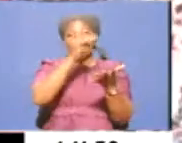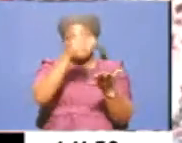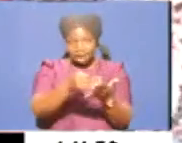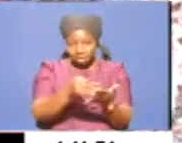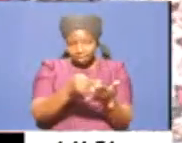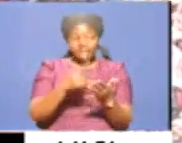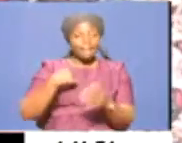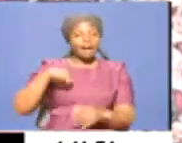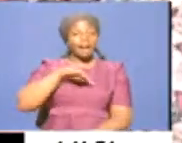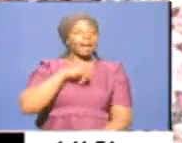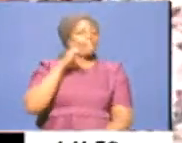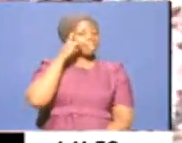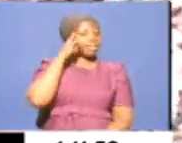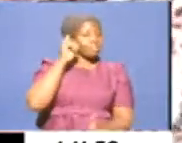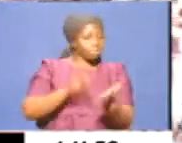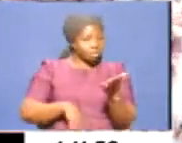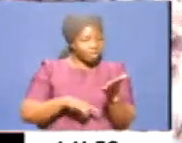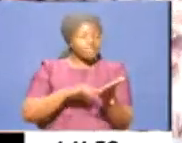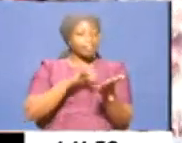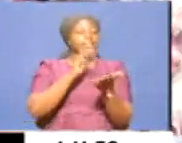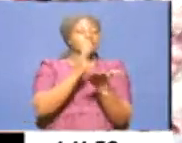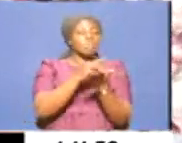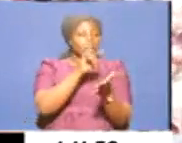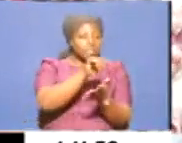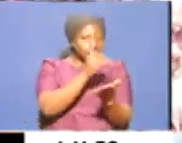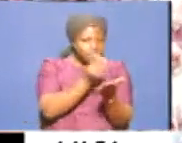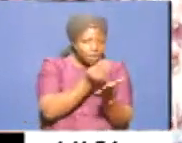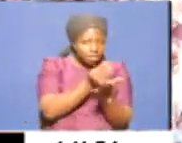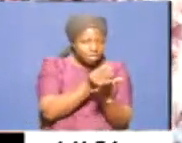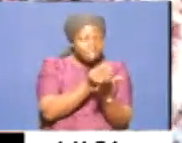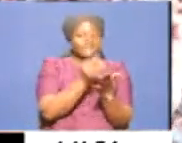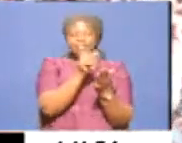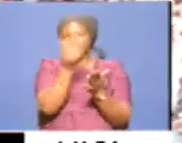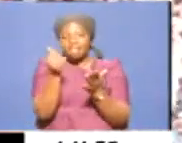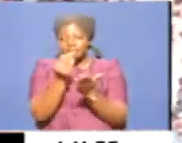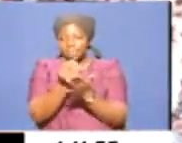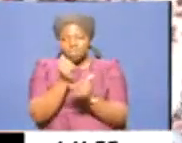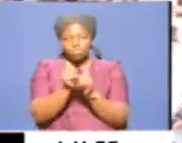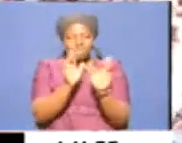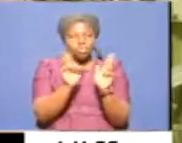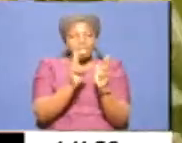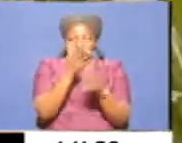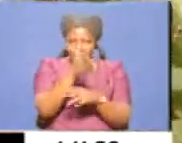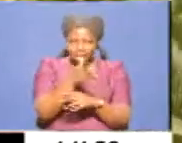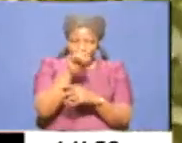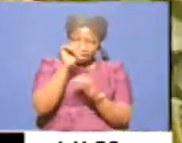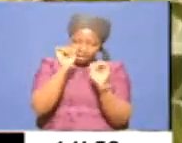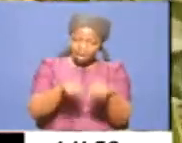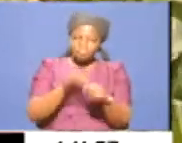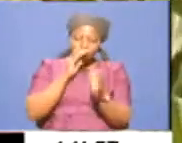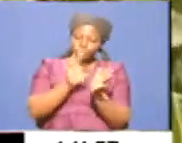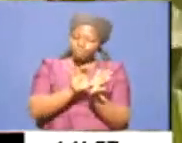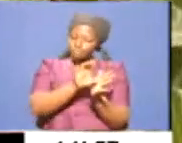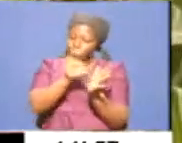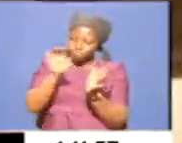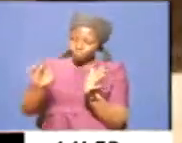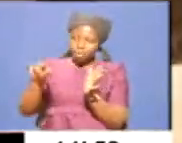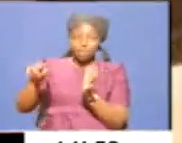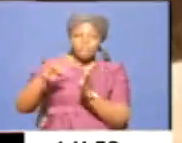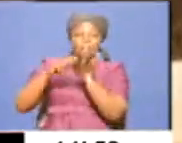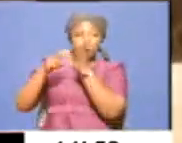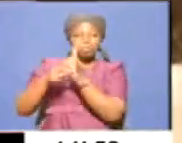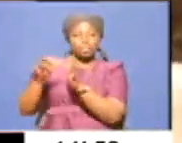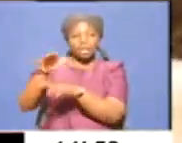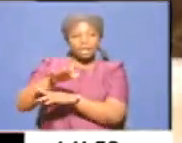that part of that fund and another fund that could be available could be channeled to this project. The area MP, Engineer Paul